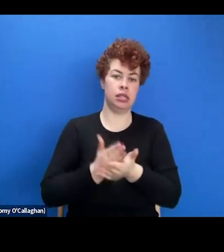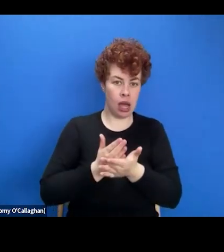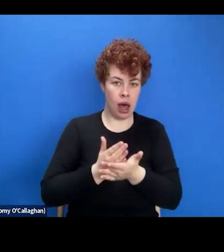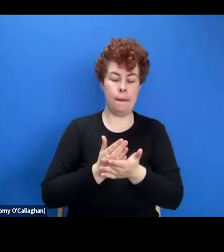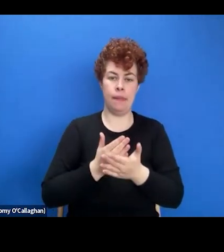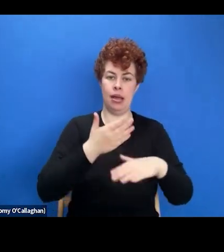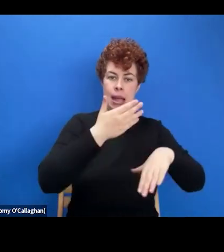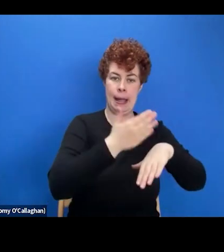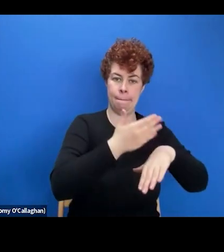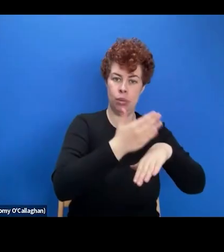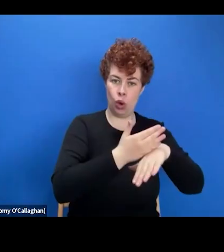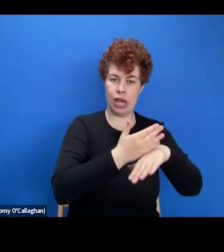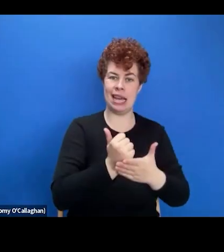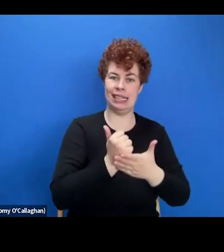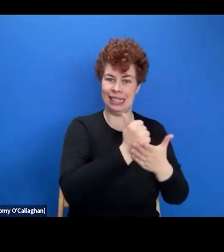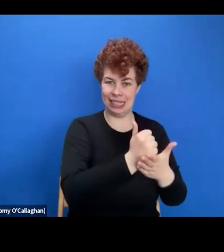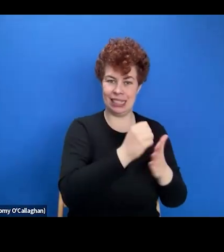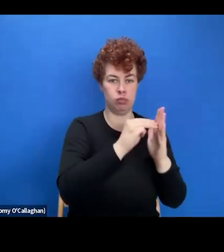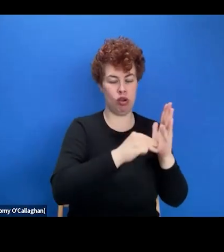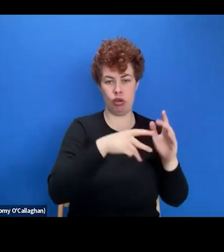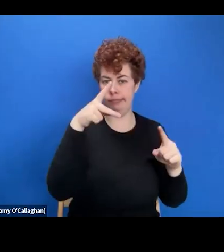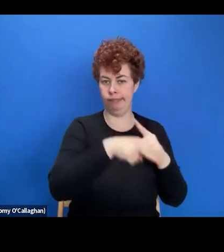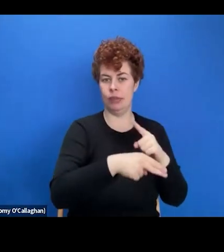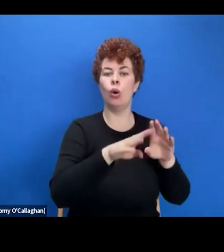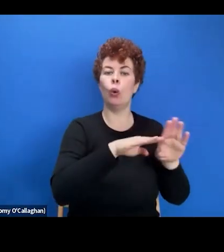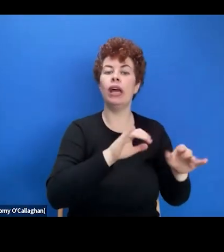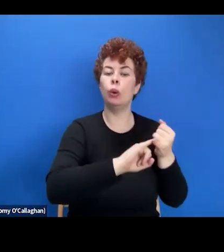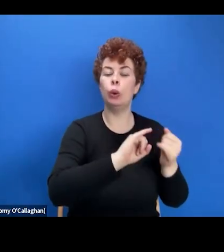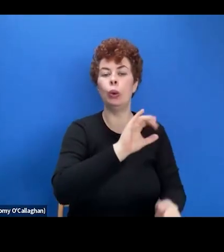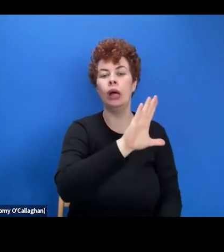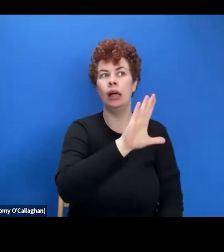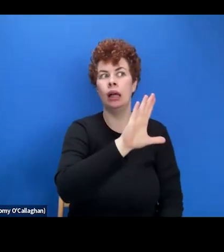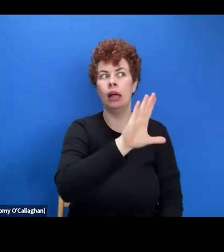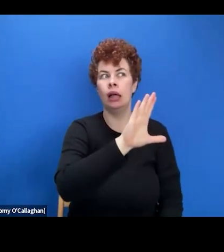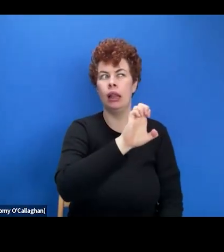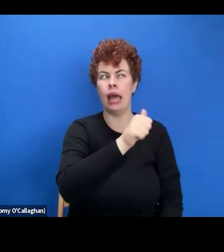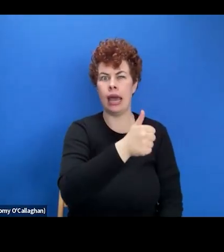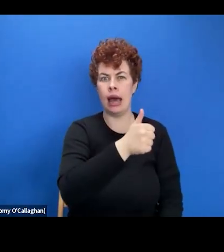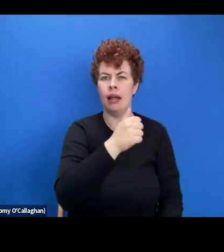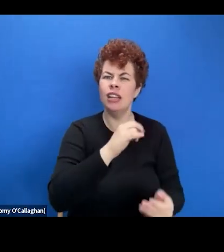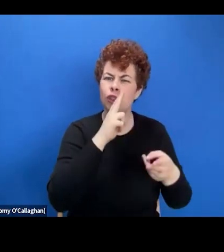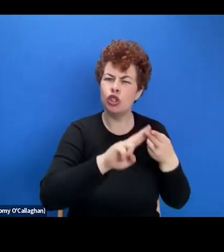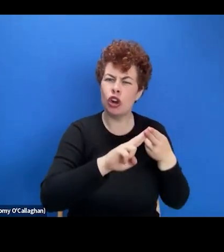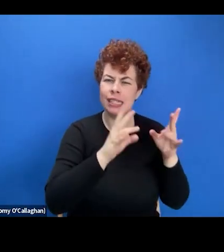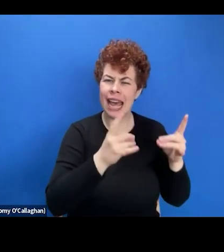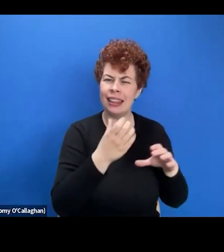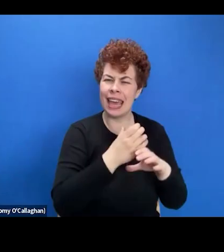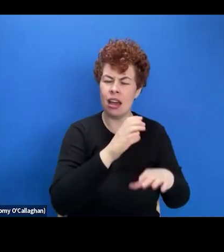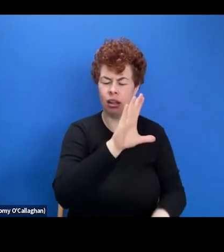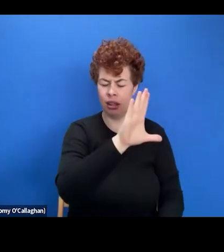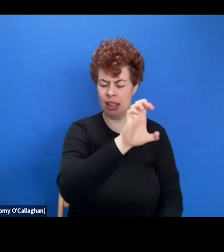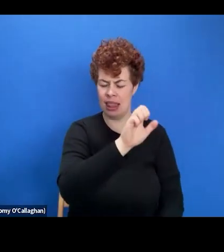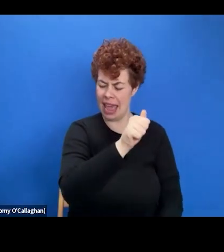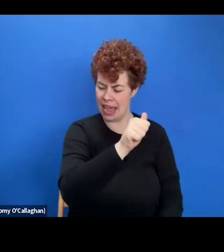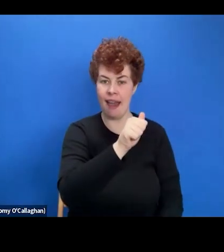our ties with our employee assistance program with Leia Healthcare. And that was, I suppose, both an easy